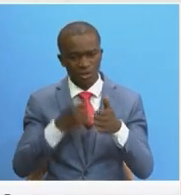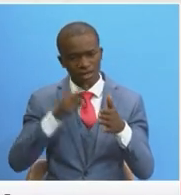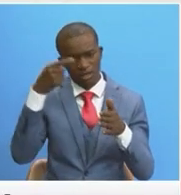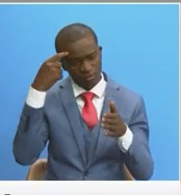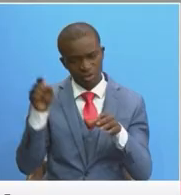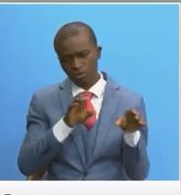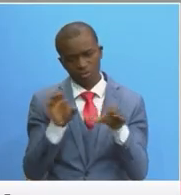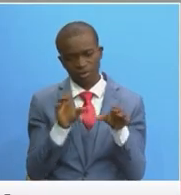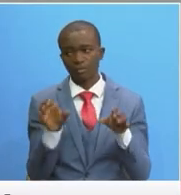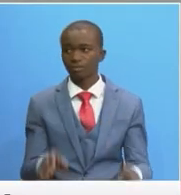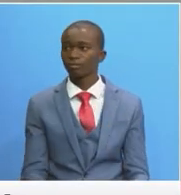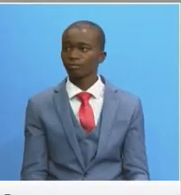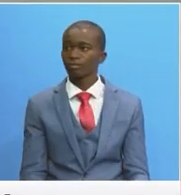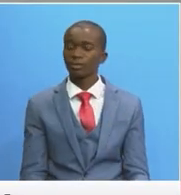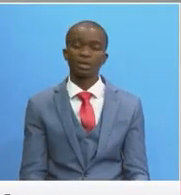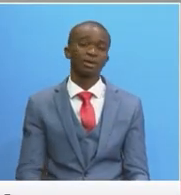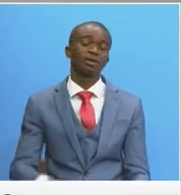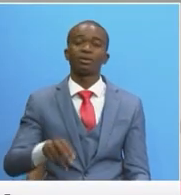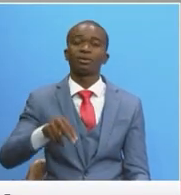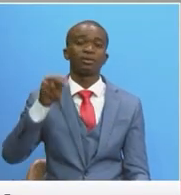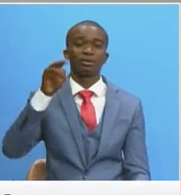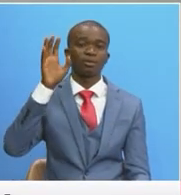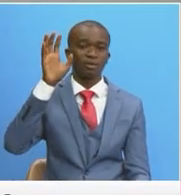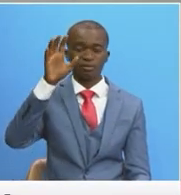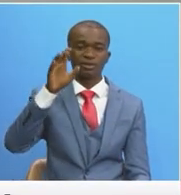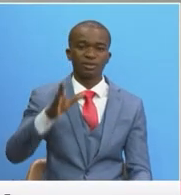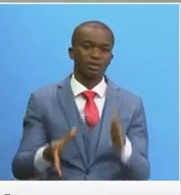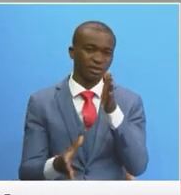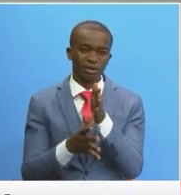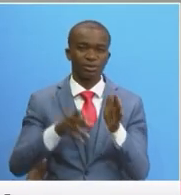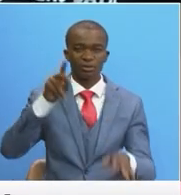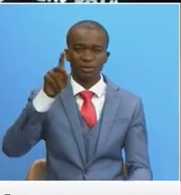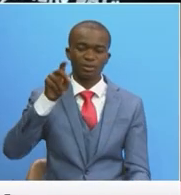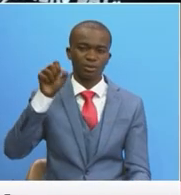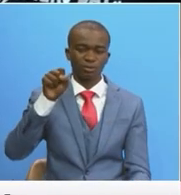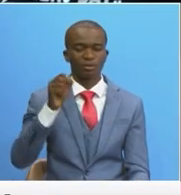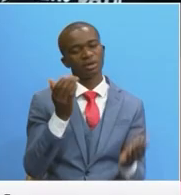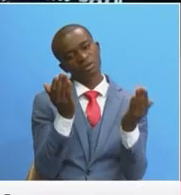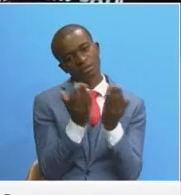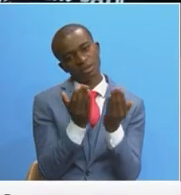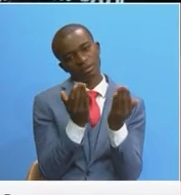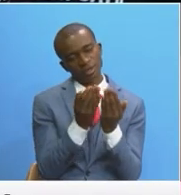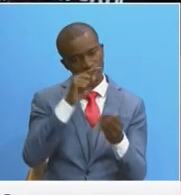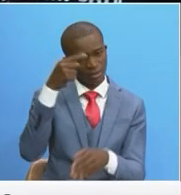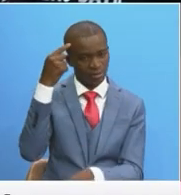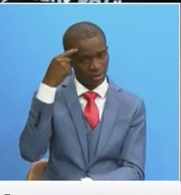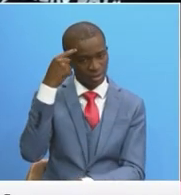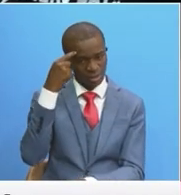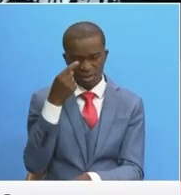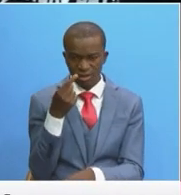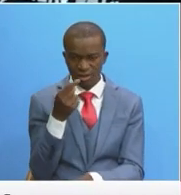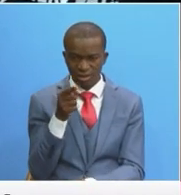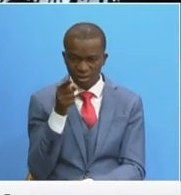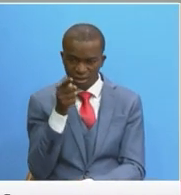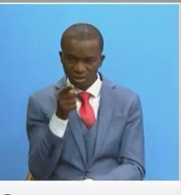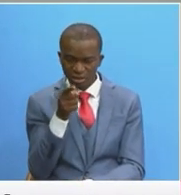in place. At Northern Province, Deputy Permanent Secretary Beauty Ondipiri appealed to the government to encourage media owners to improve remuneration